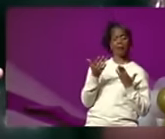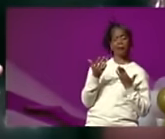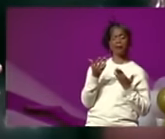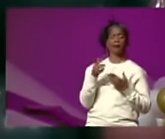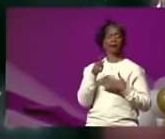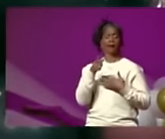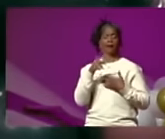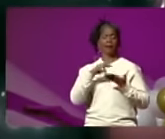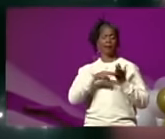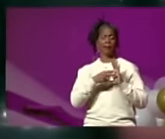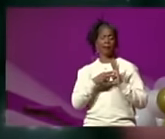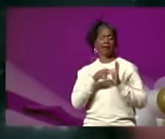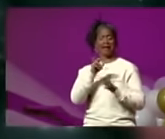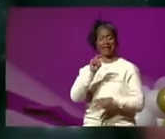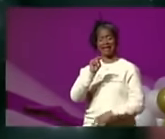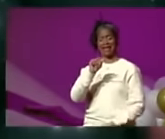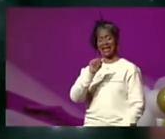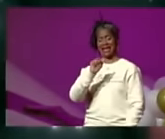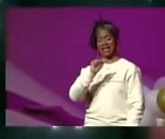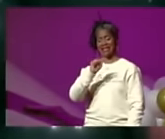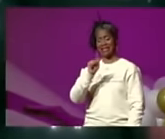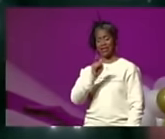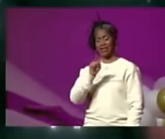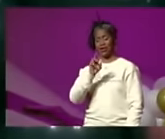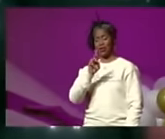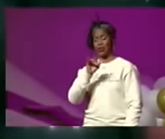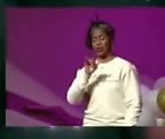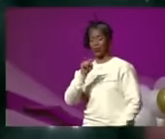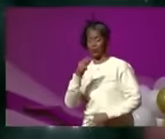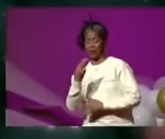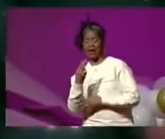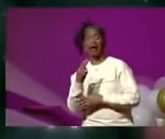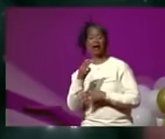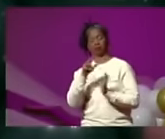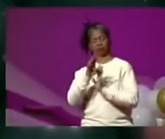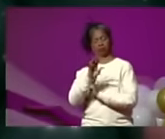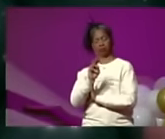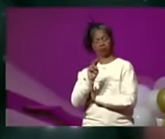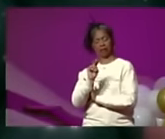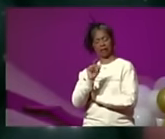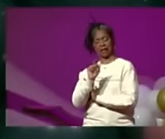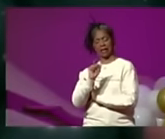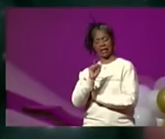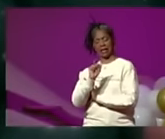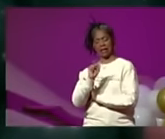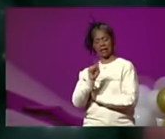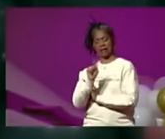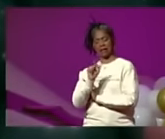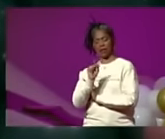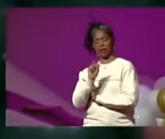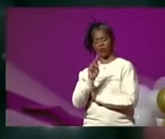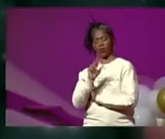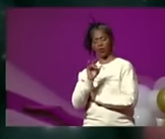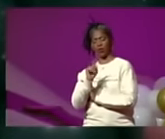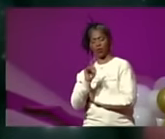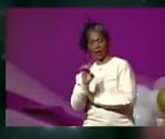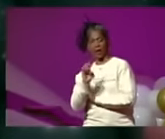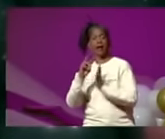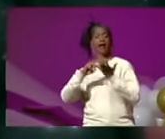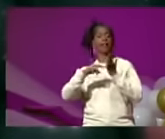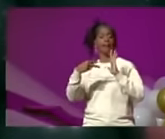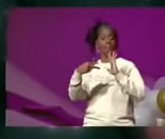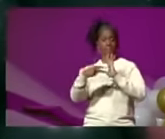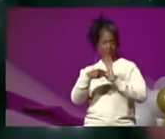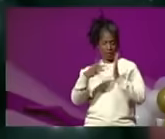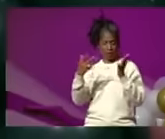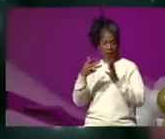Nazarite. Nazarite, which was a reference to Samson was a Nazarite. A Nazarite was one who was